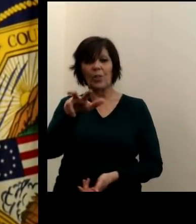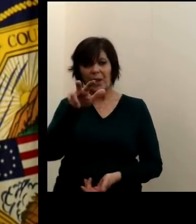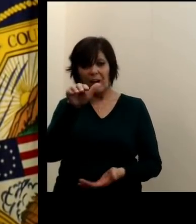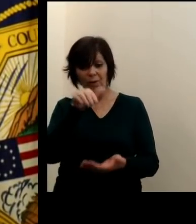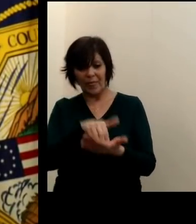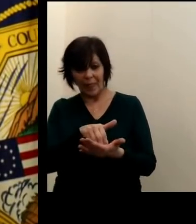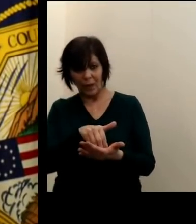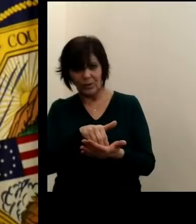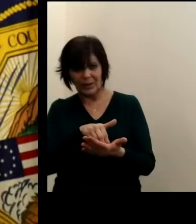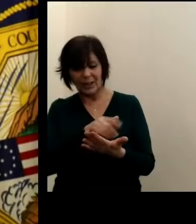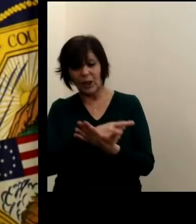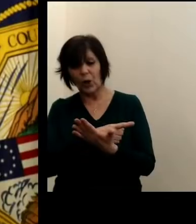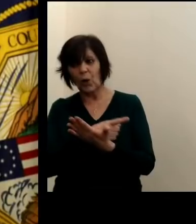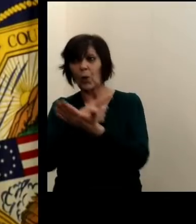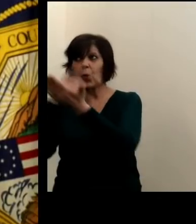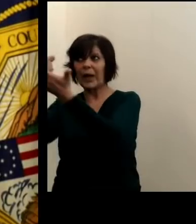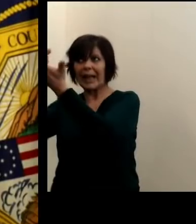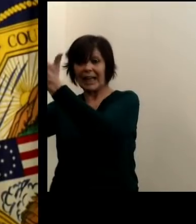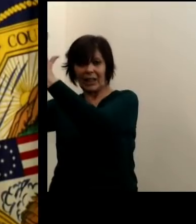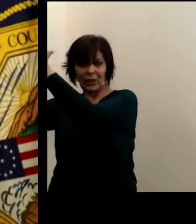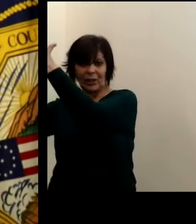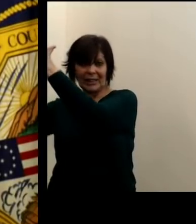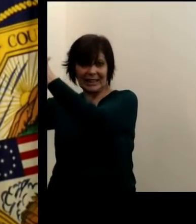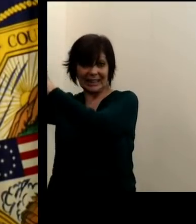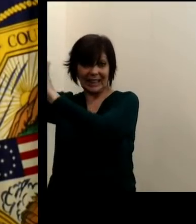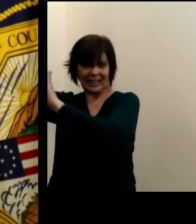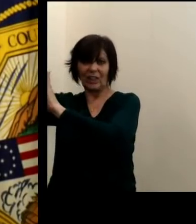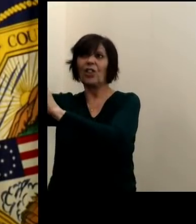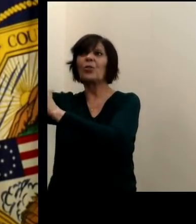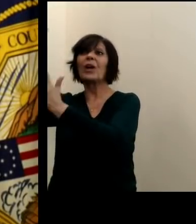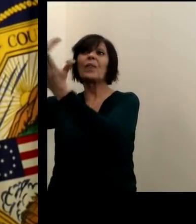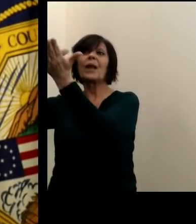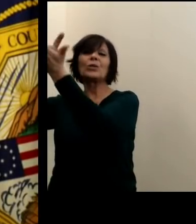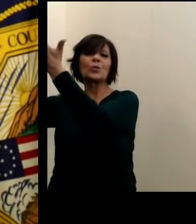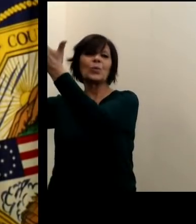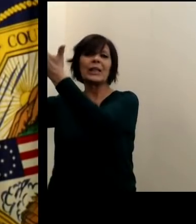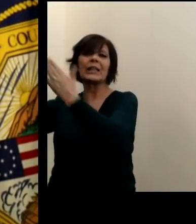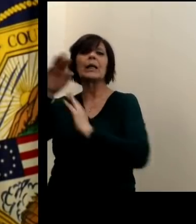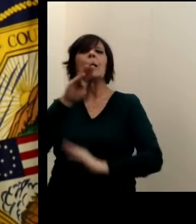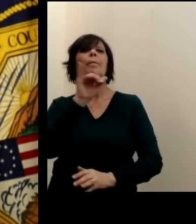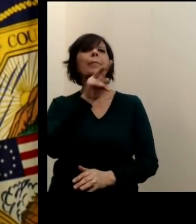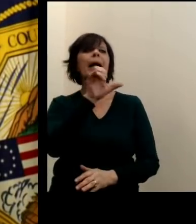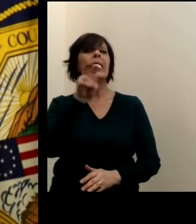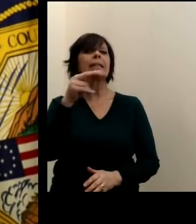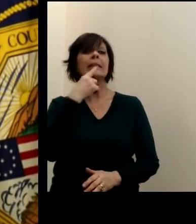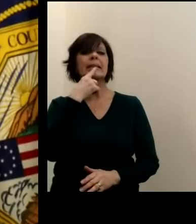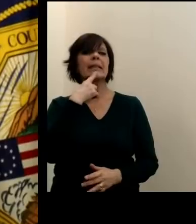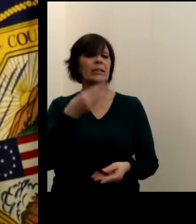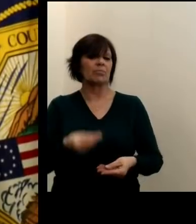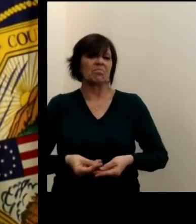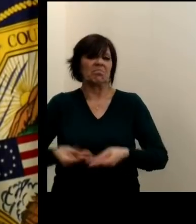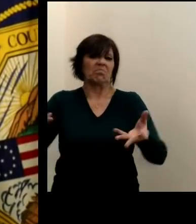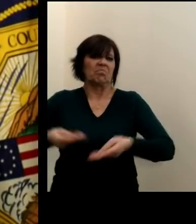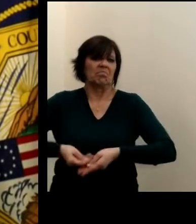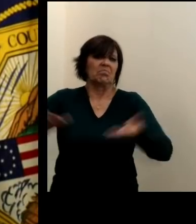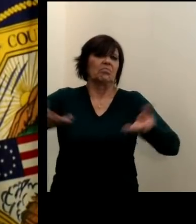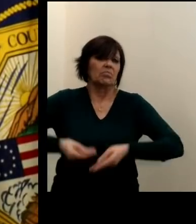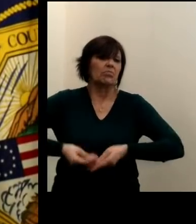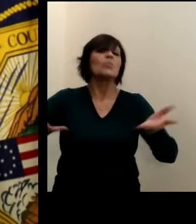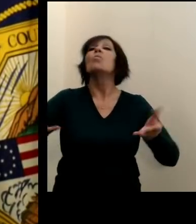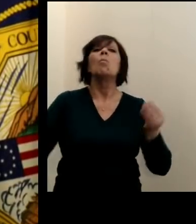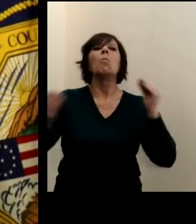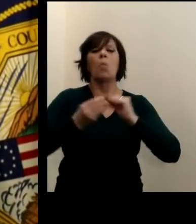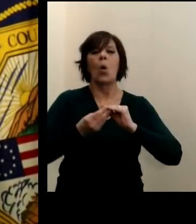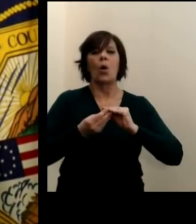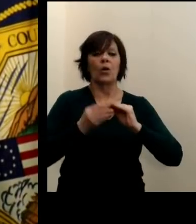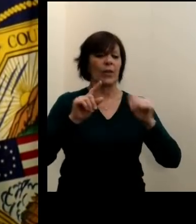a week they receive from the federal government. The Biden administration has said they're going to release more doses to the states starting their